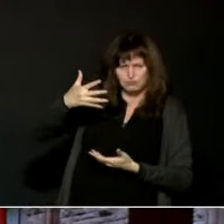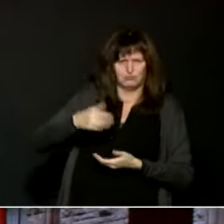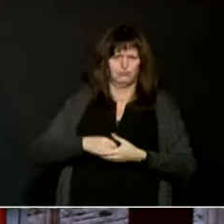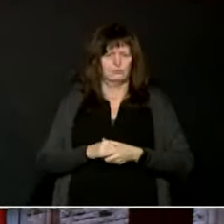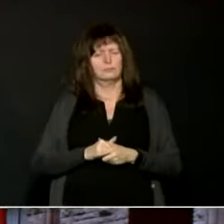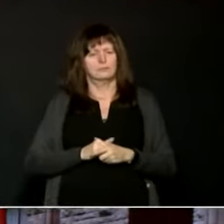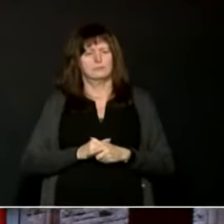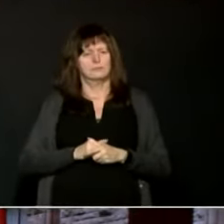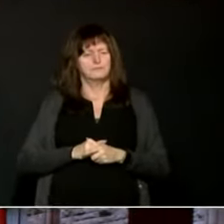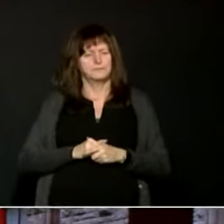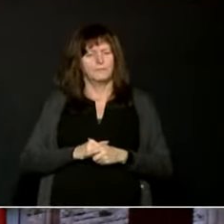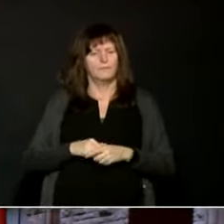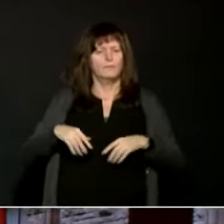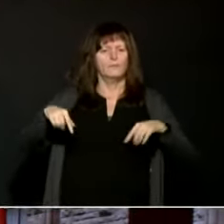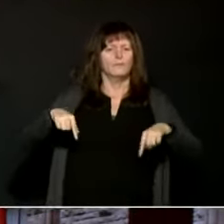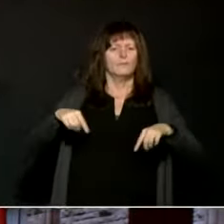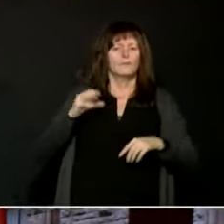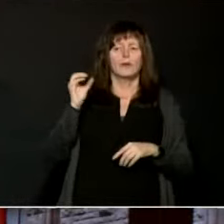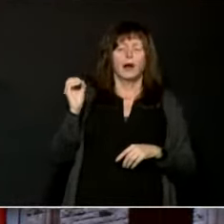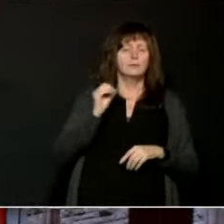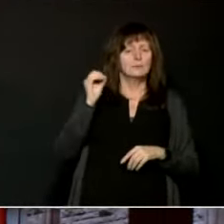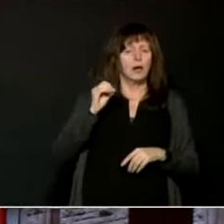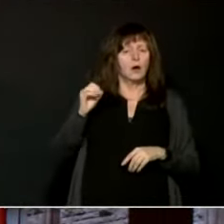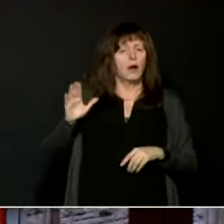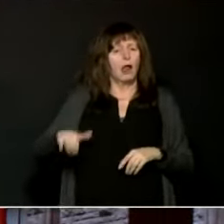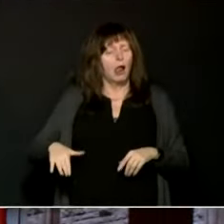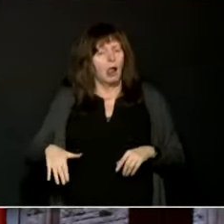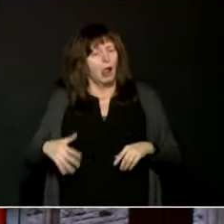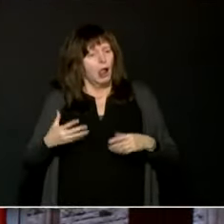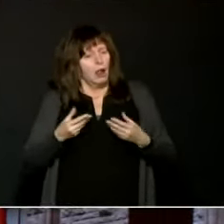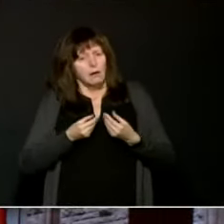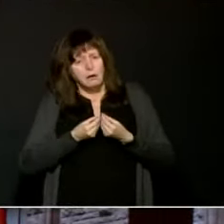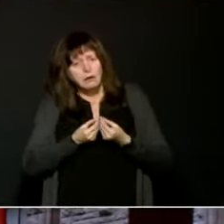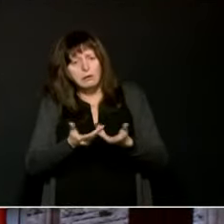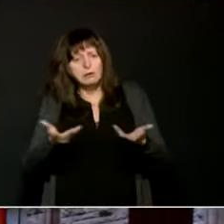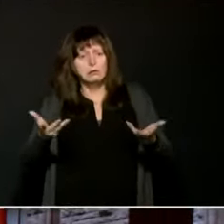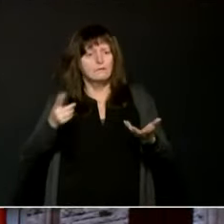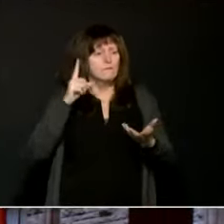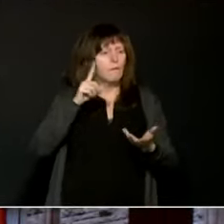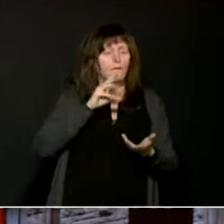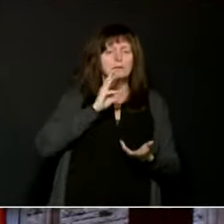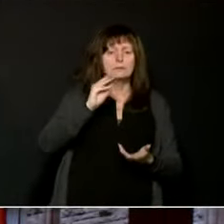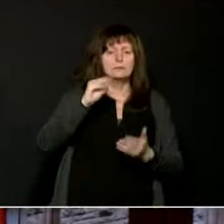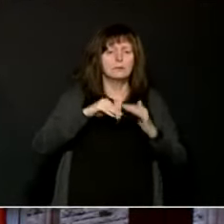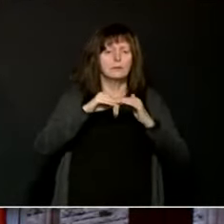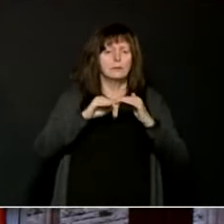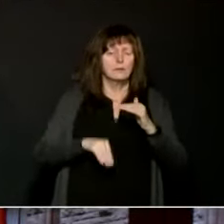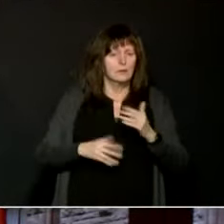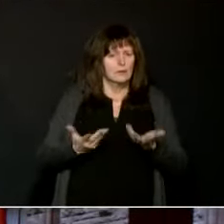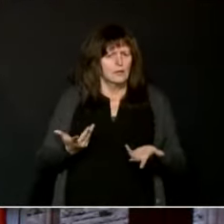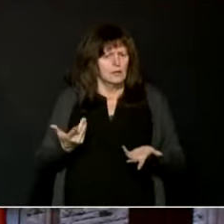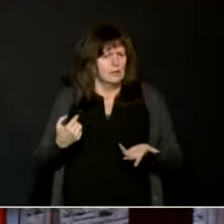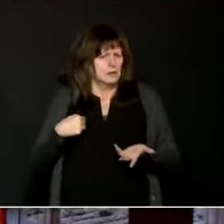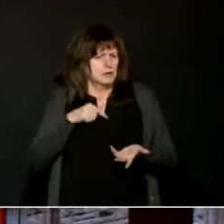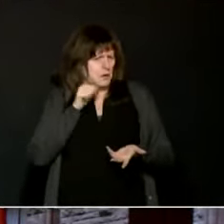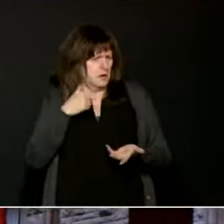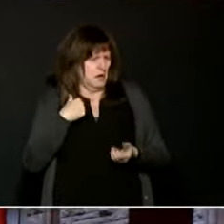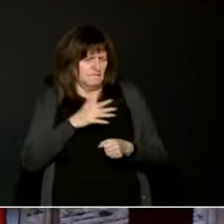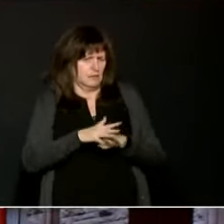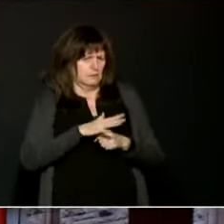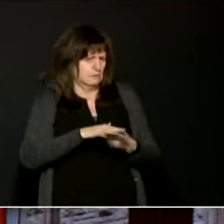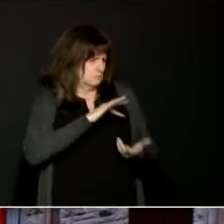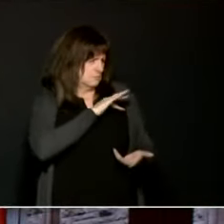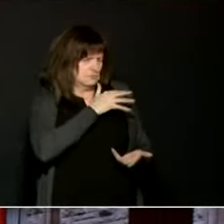use under the age of 60. We don't have the volume, and Canada writ large hasn't had anywhere near the volume of the vaccine